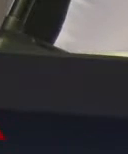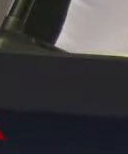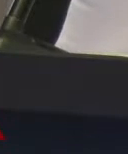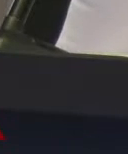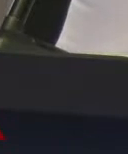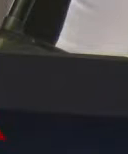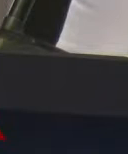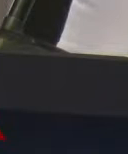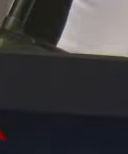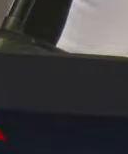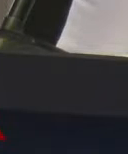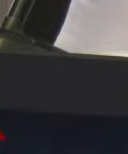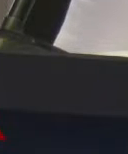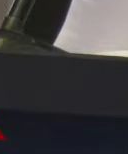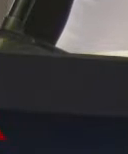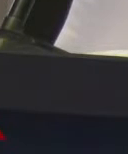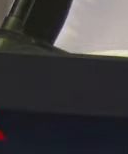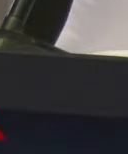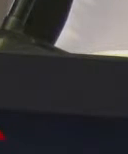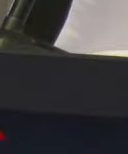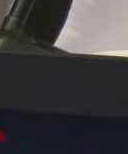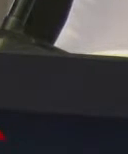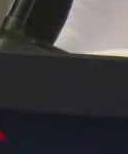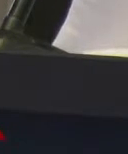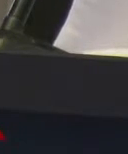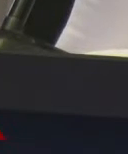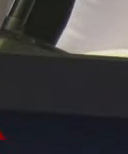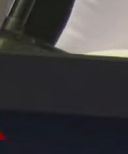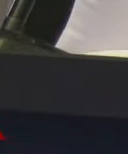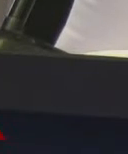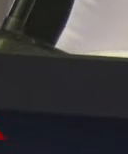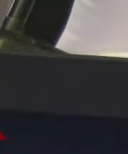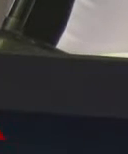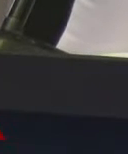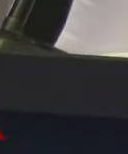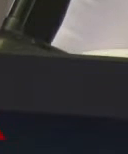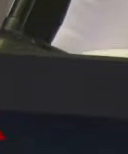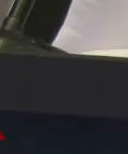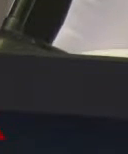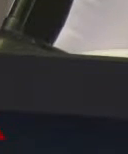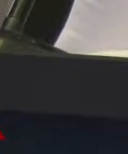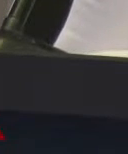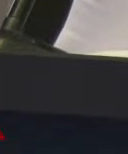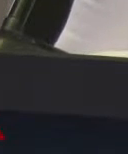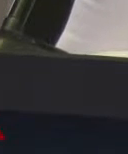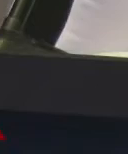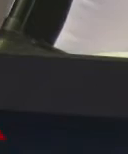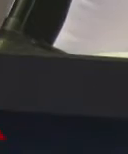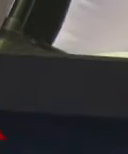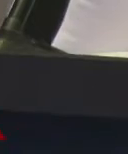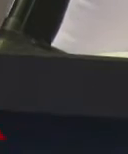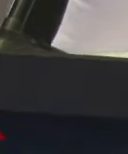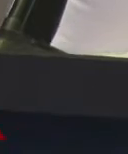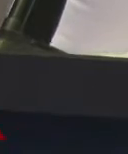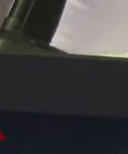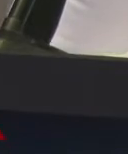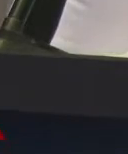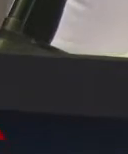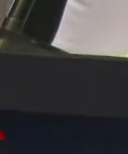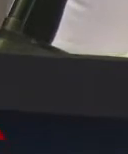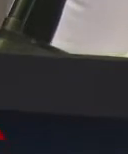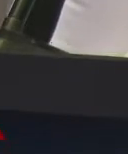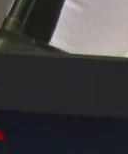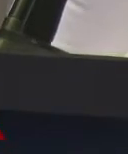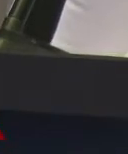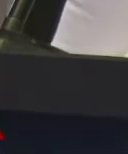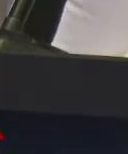for granted, acting VC. You have always been a pillar of guidance and strength in terms of the work that we do as the